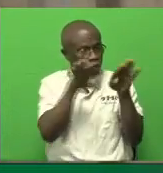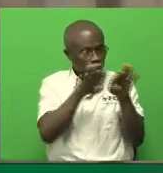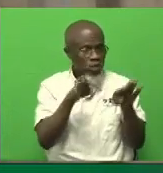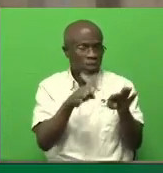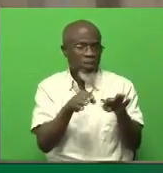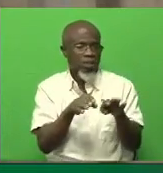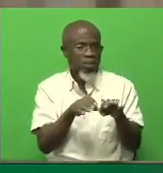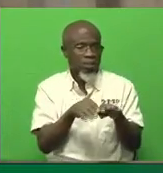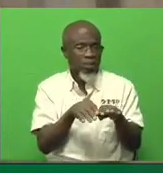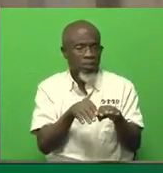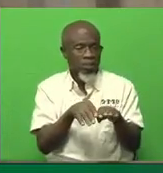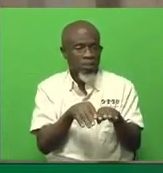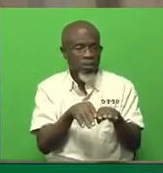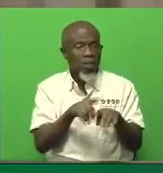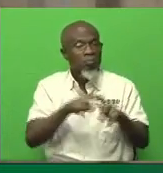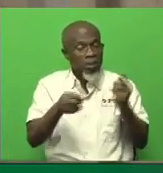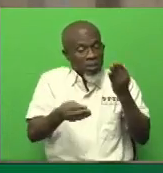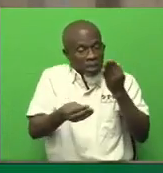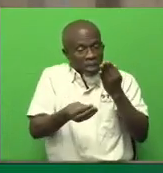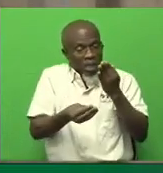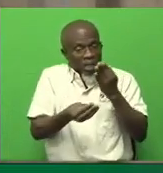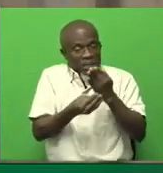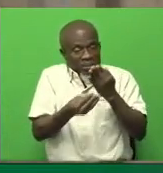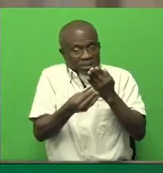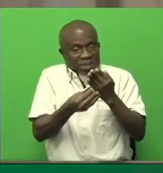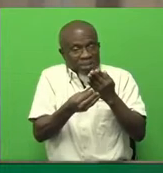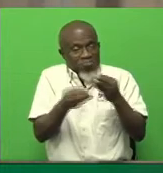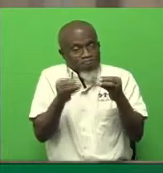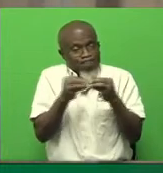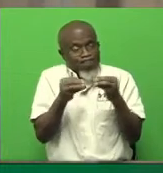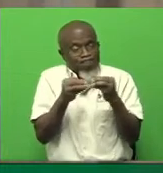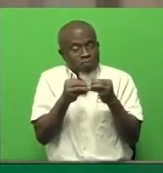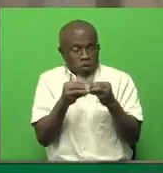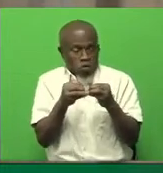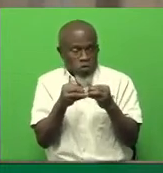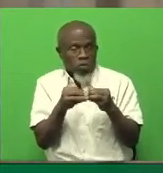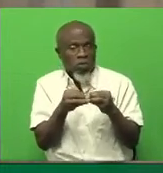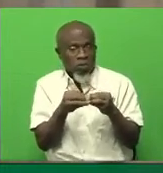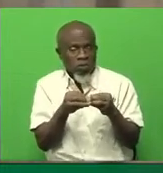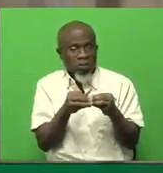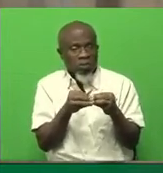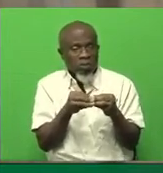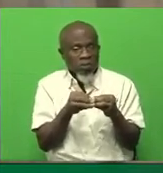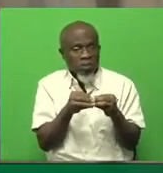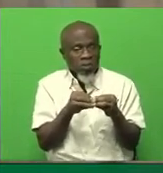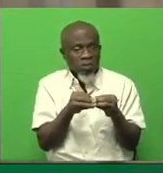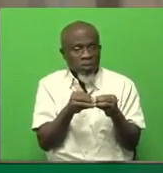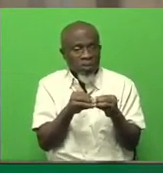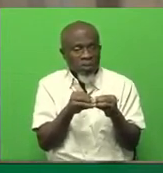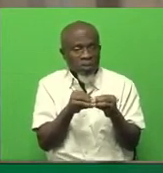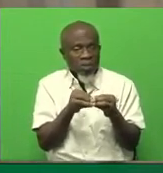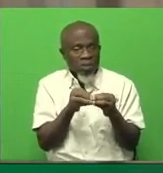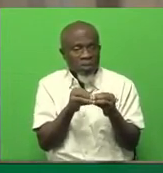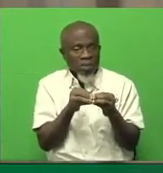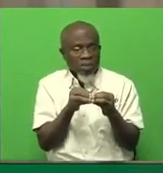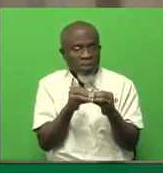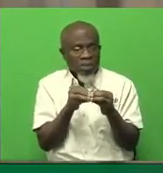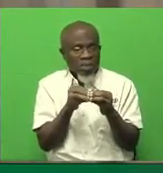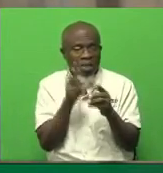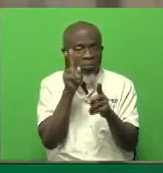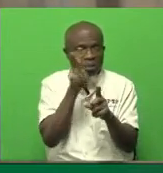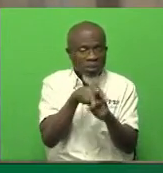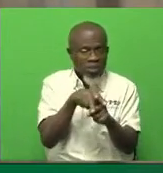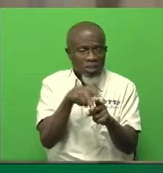of that to add insult to injury the access to the help program has also been